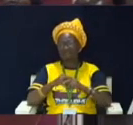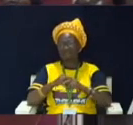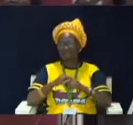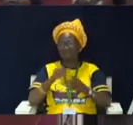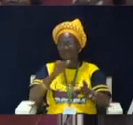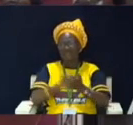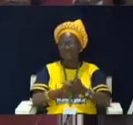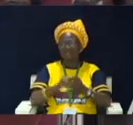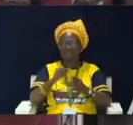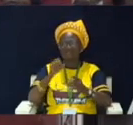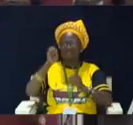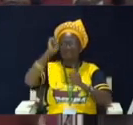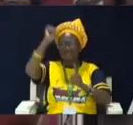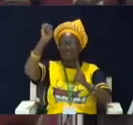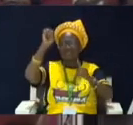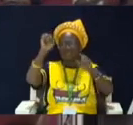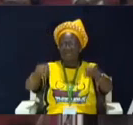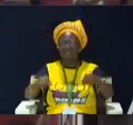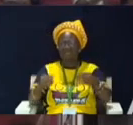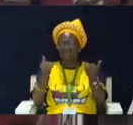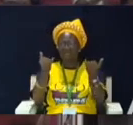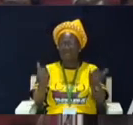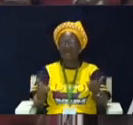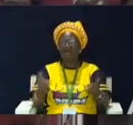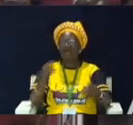that he could now say,